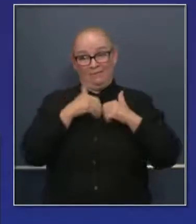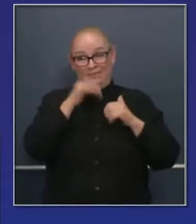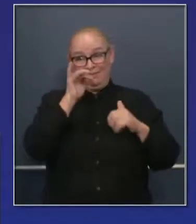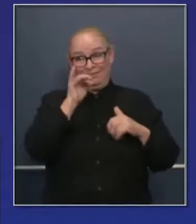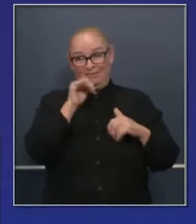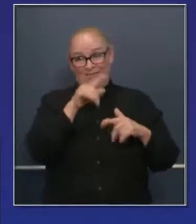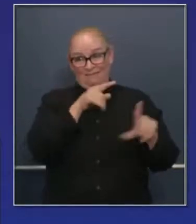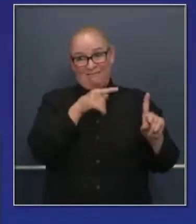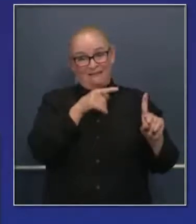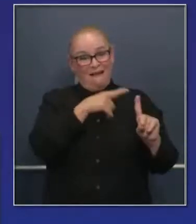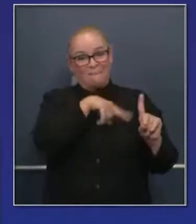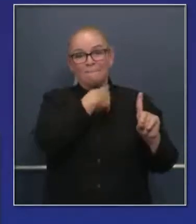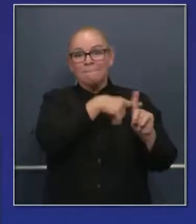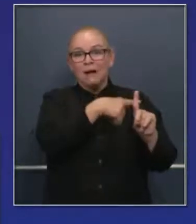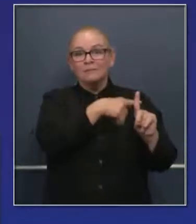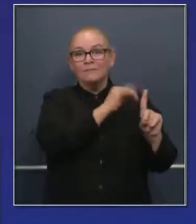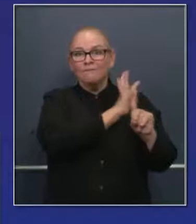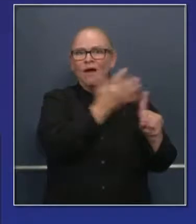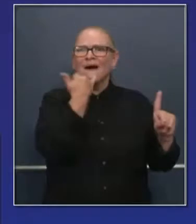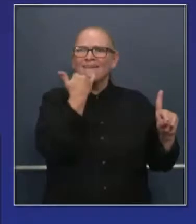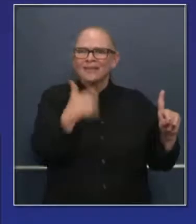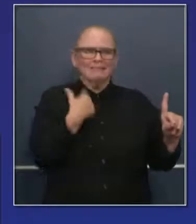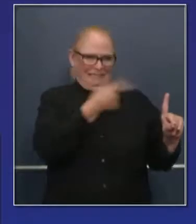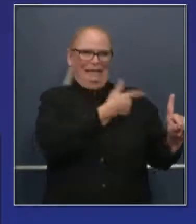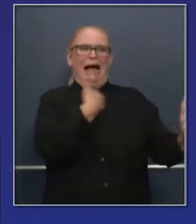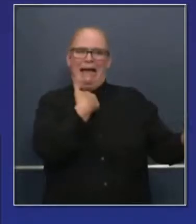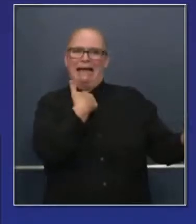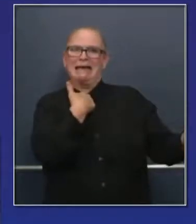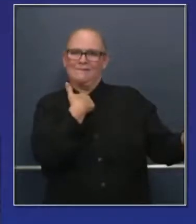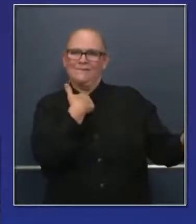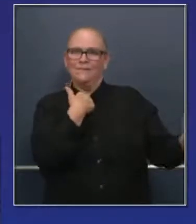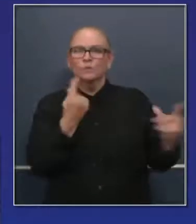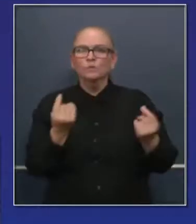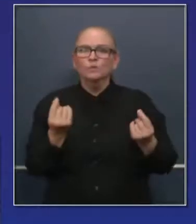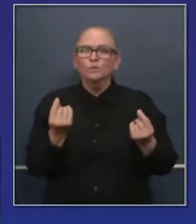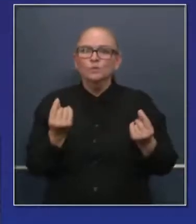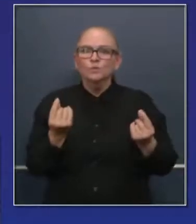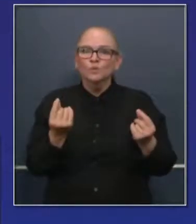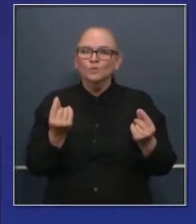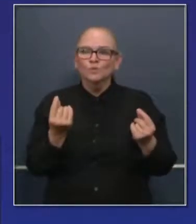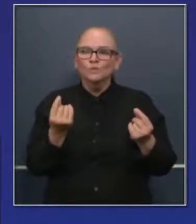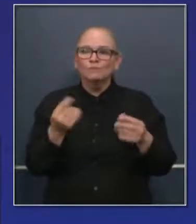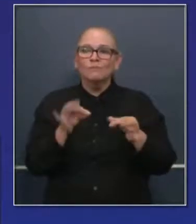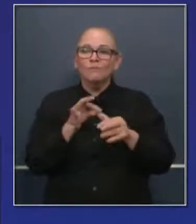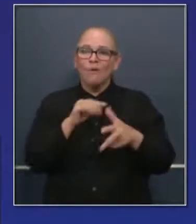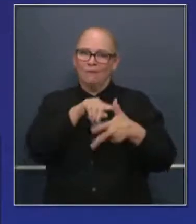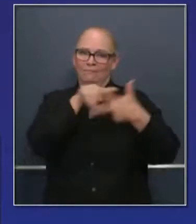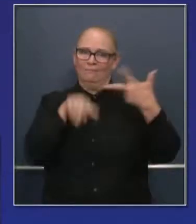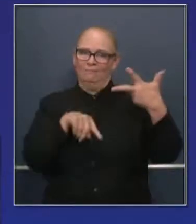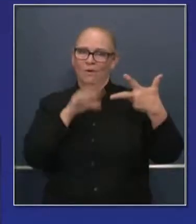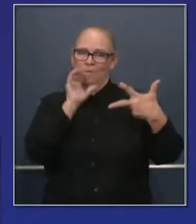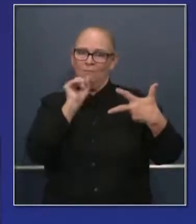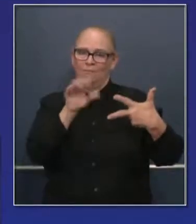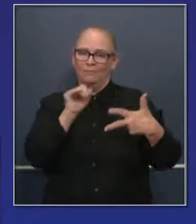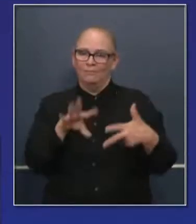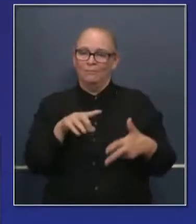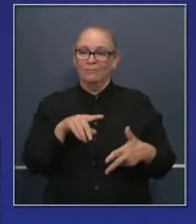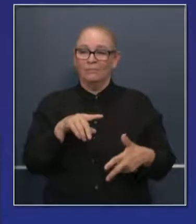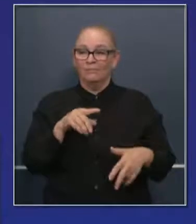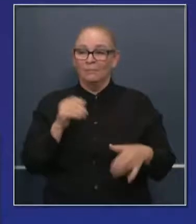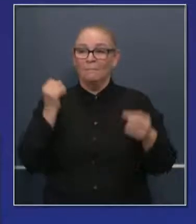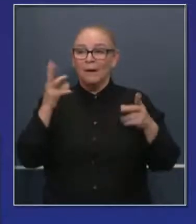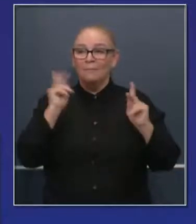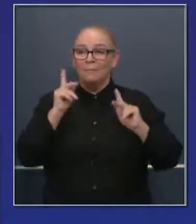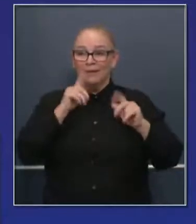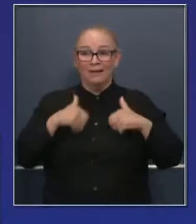positive for COVID-19, that is incredibly important because of mixed families,